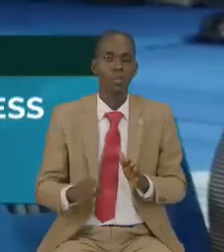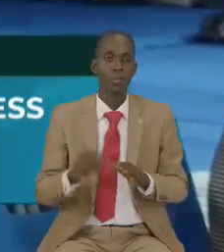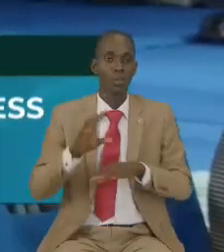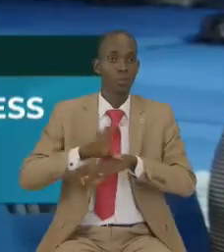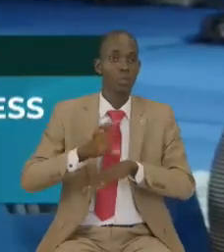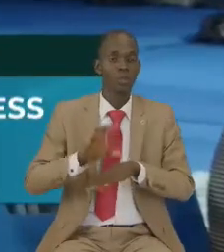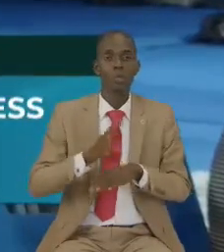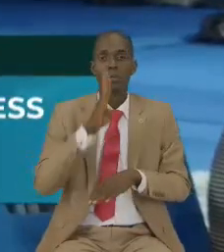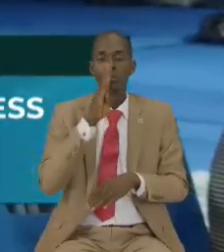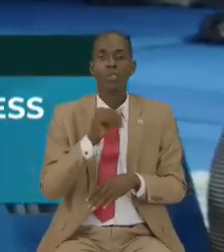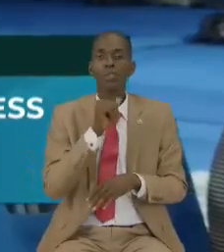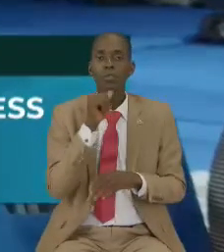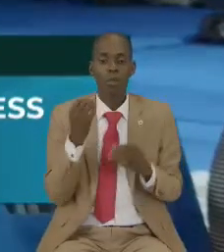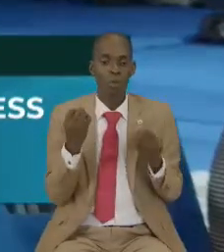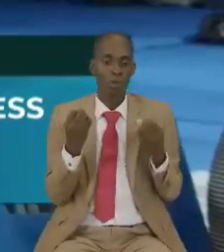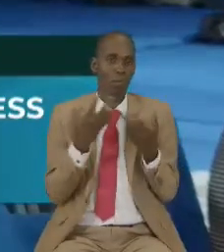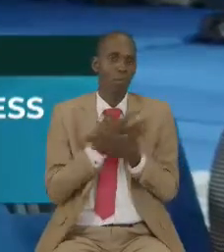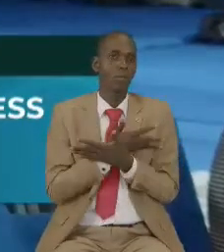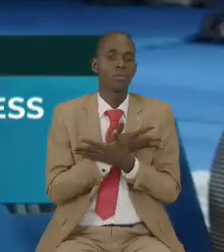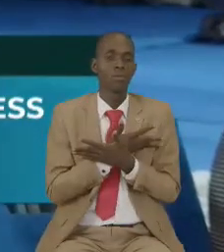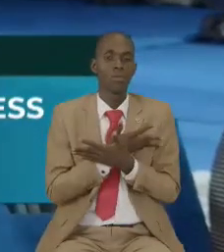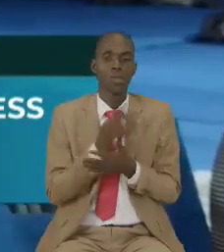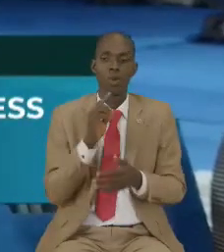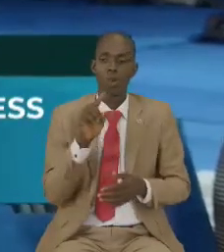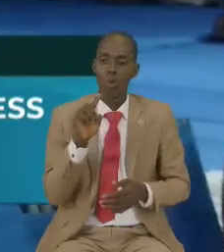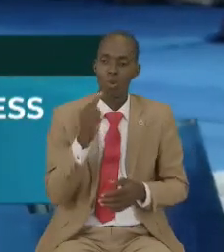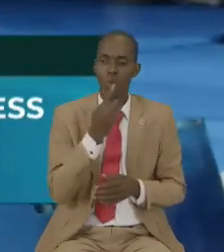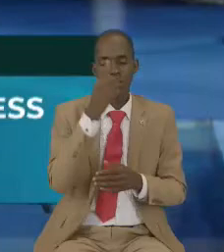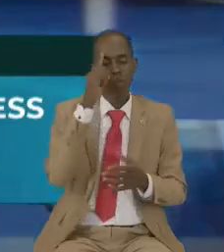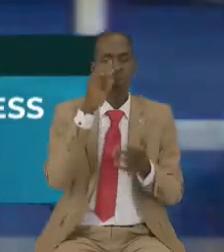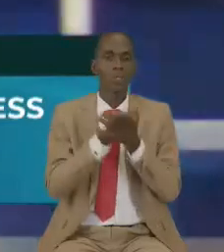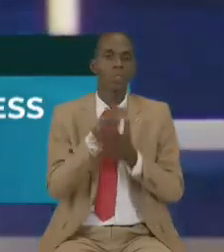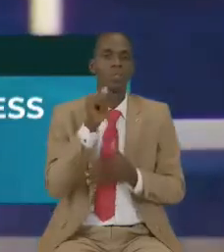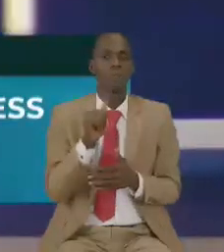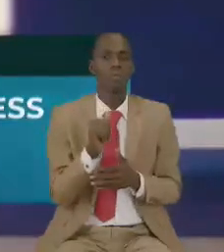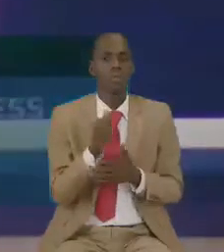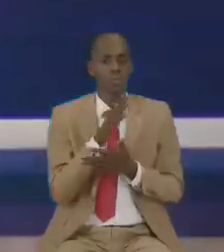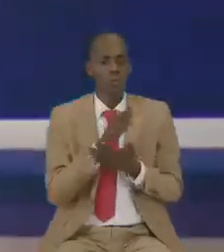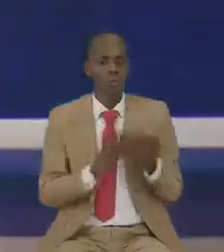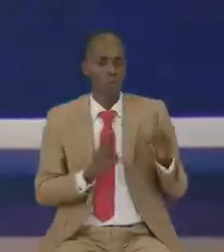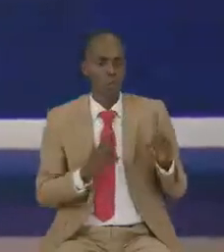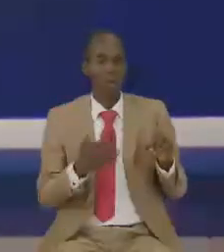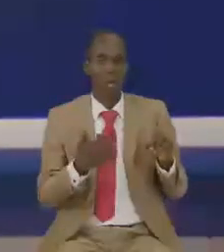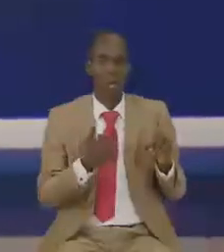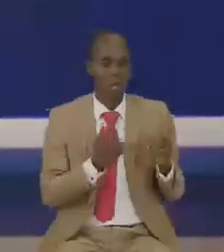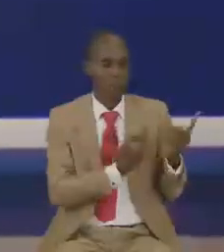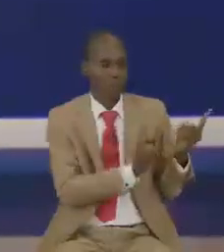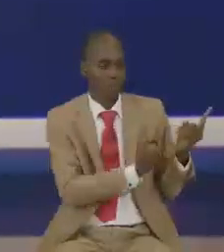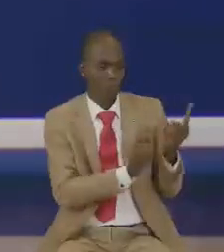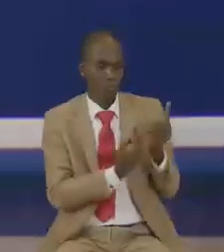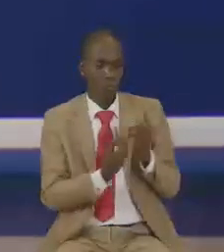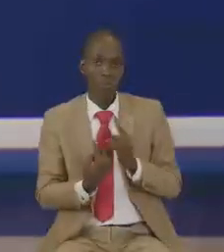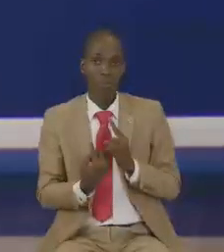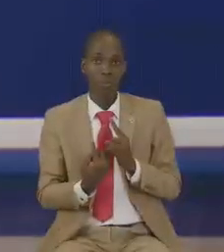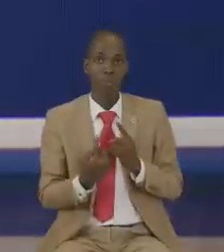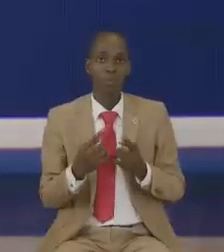not afraid, only believe. Somebody had come to call Jesus.